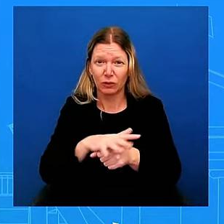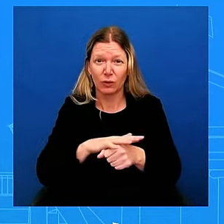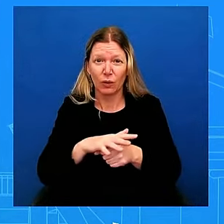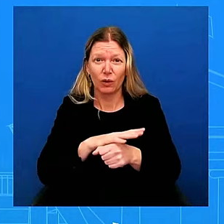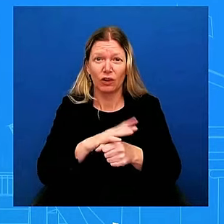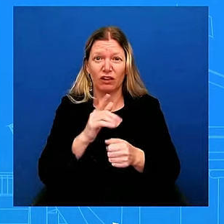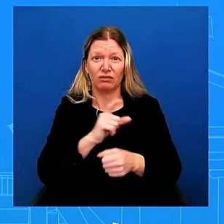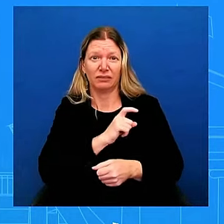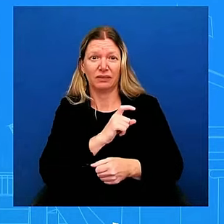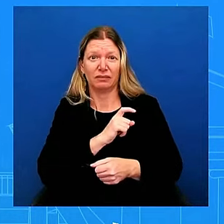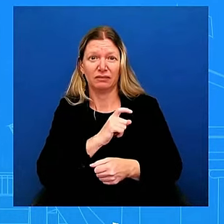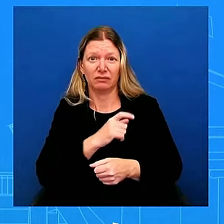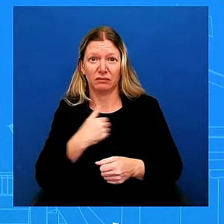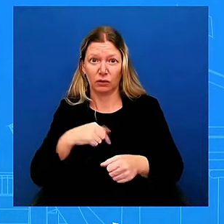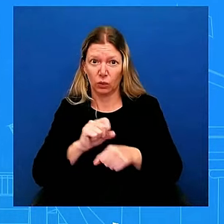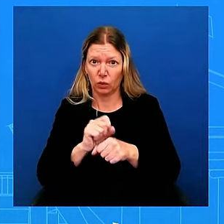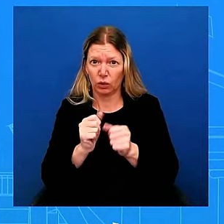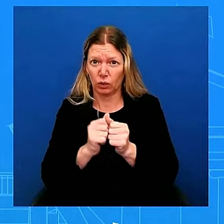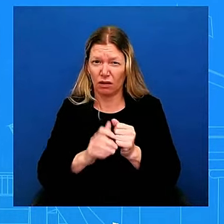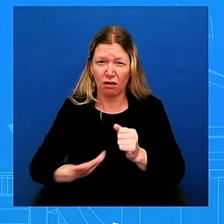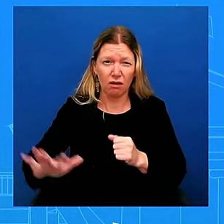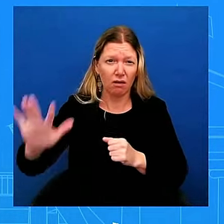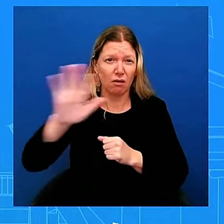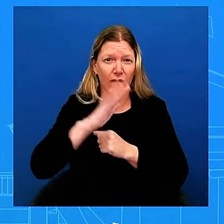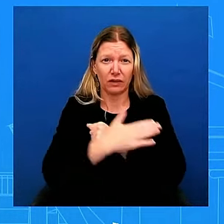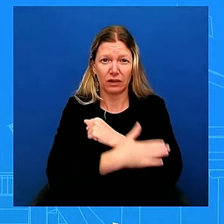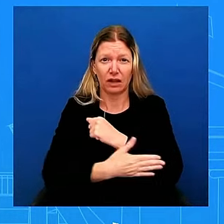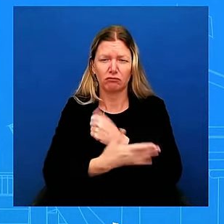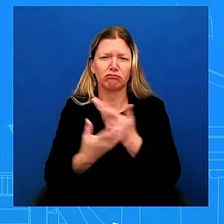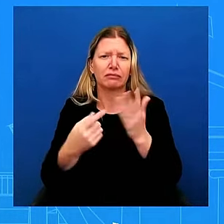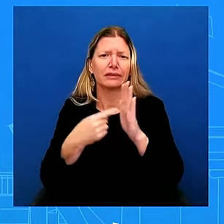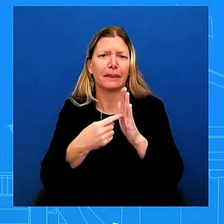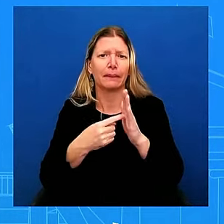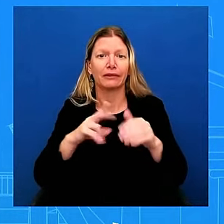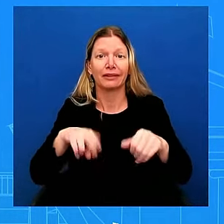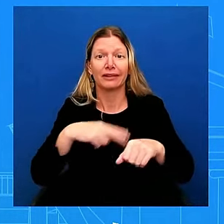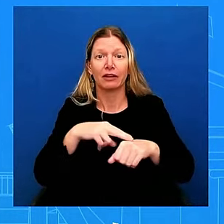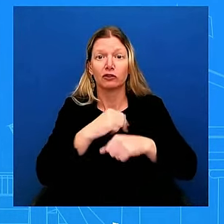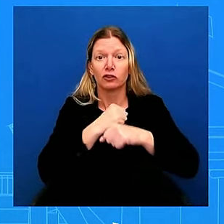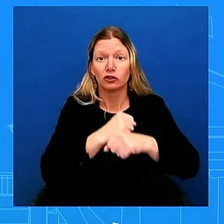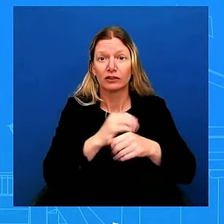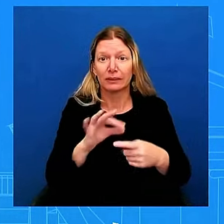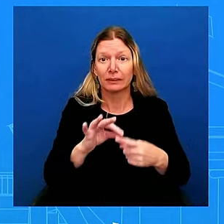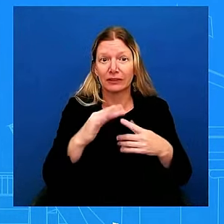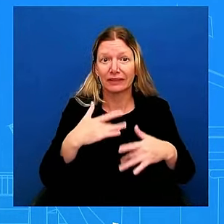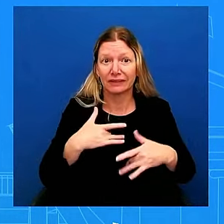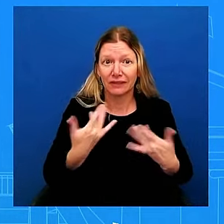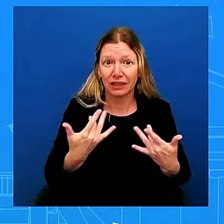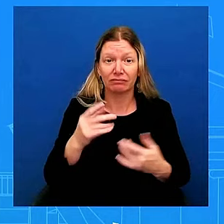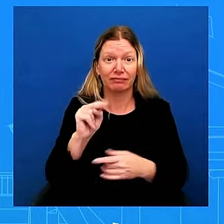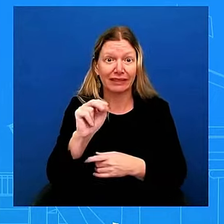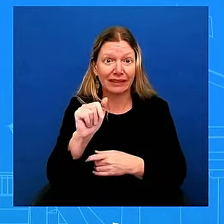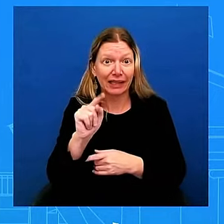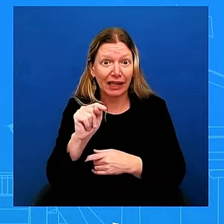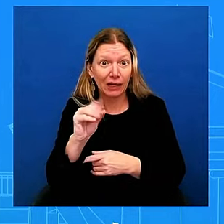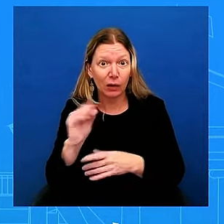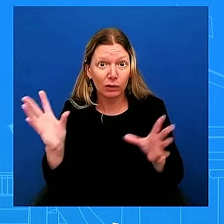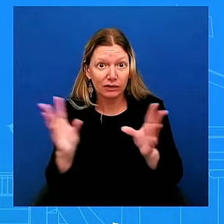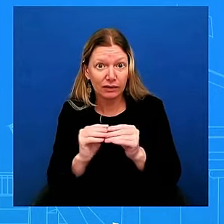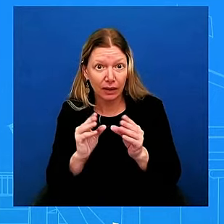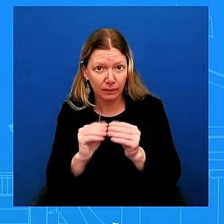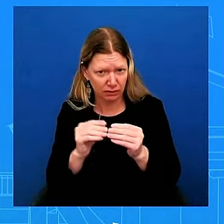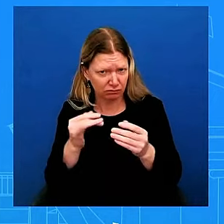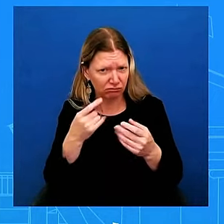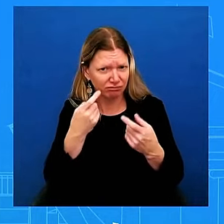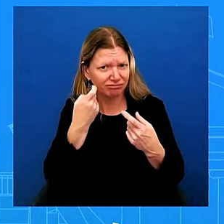special events such as the NATO summit that concluded successfully, that is something that we do all the time. It's